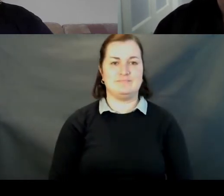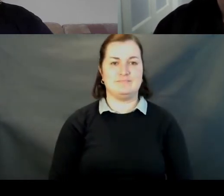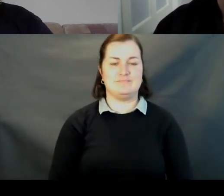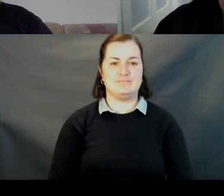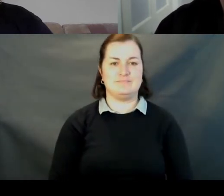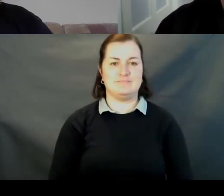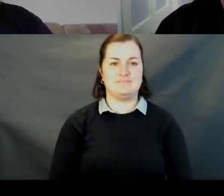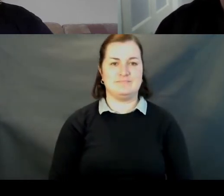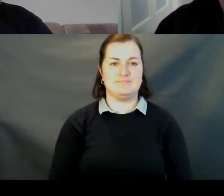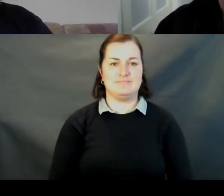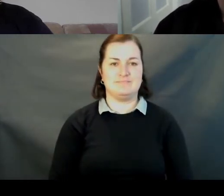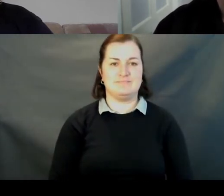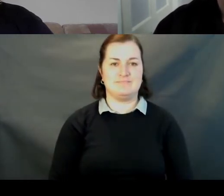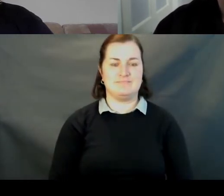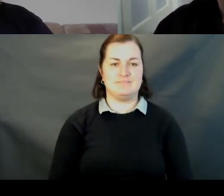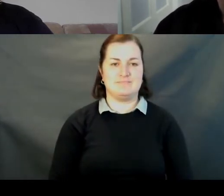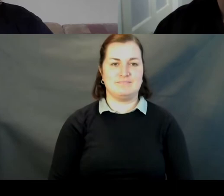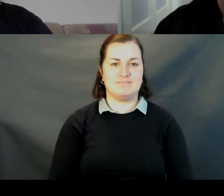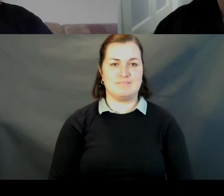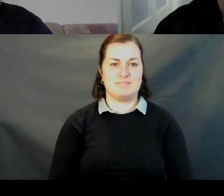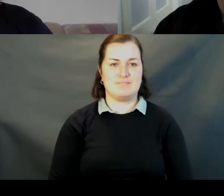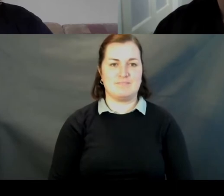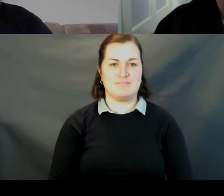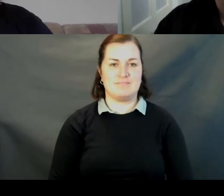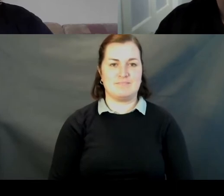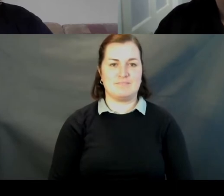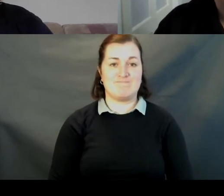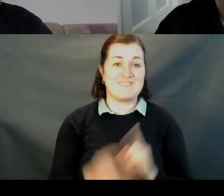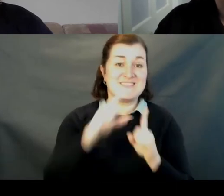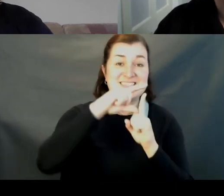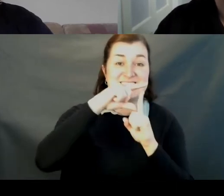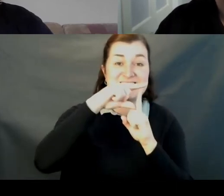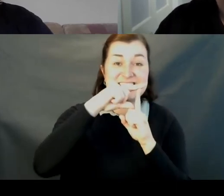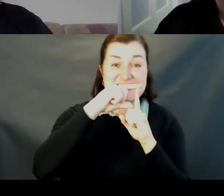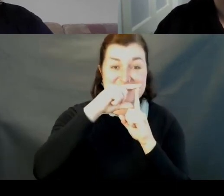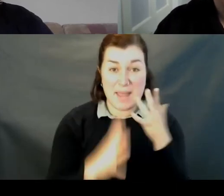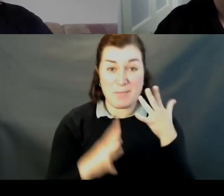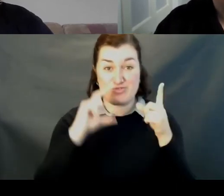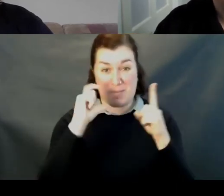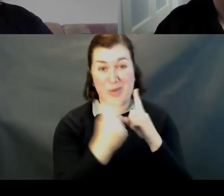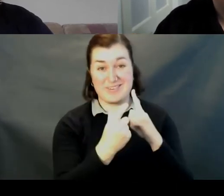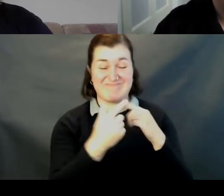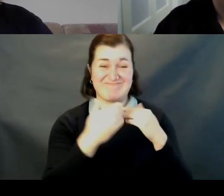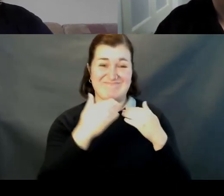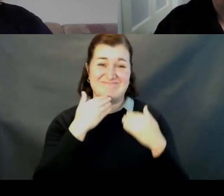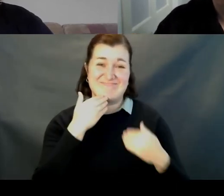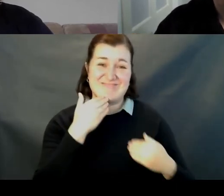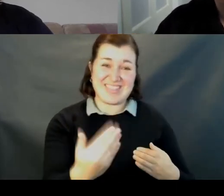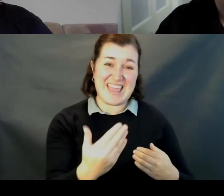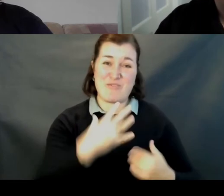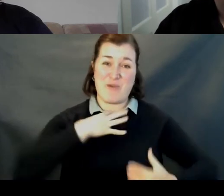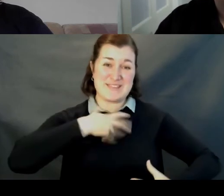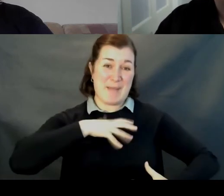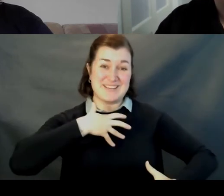But thankfully the disabled community are just very thankful for having that a little adaption to allow you to allow